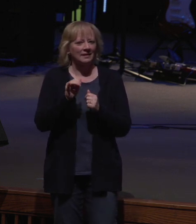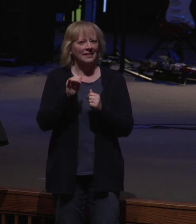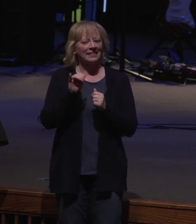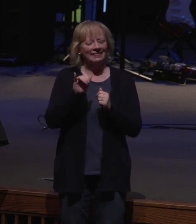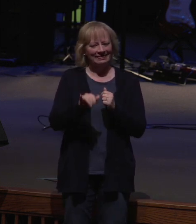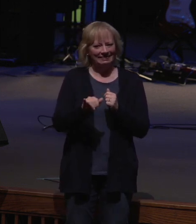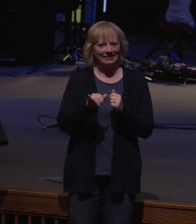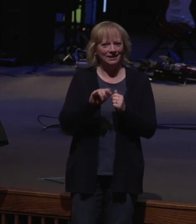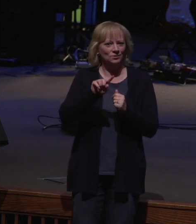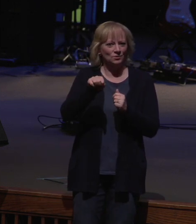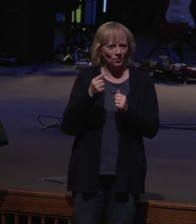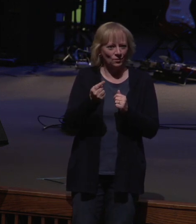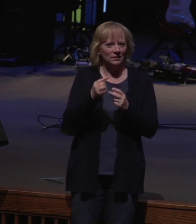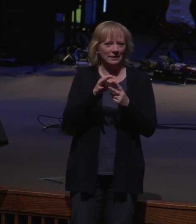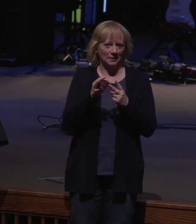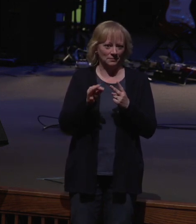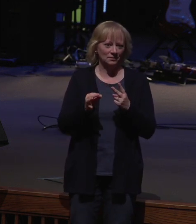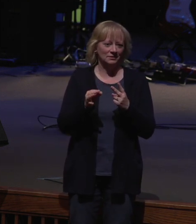This is it.